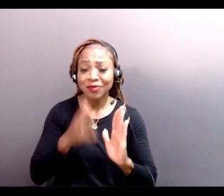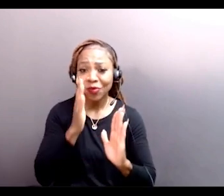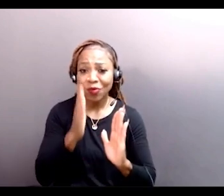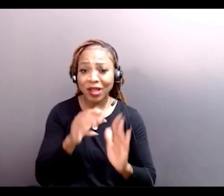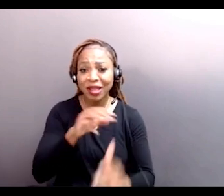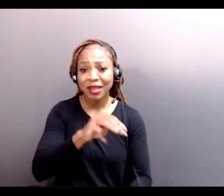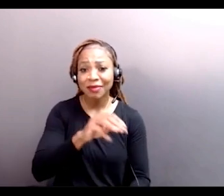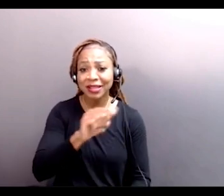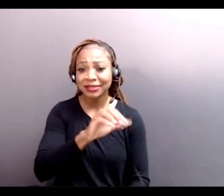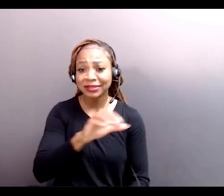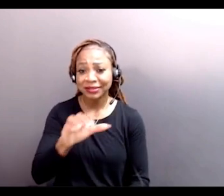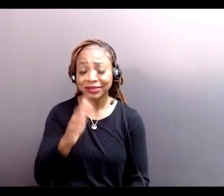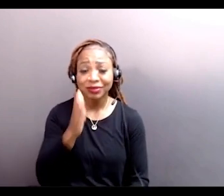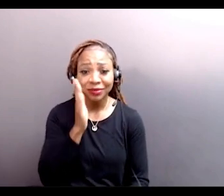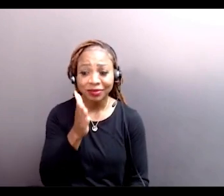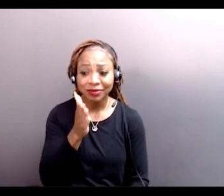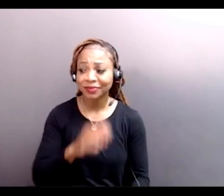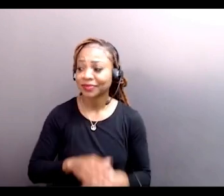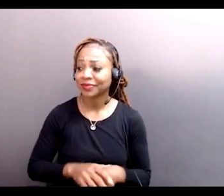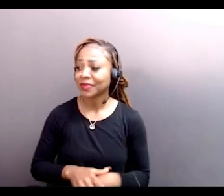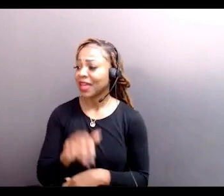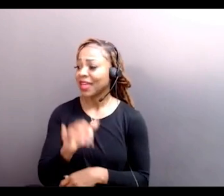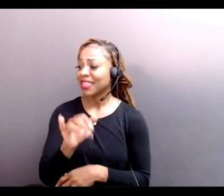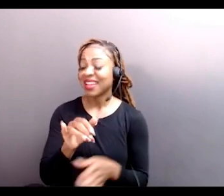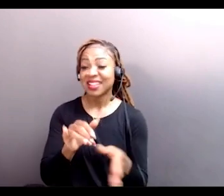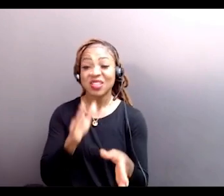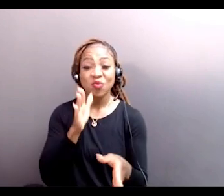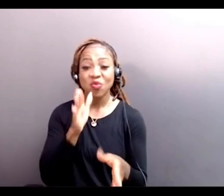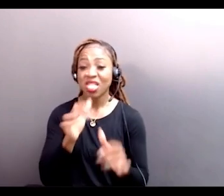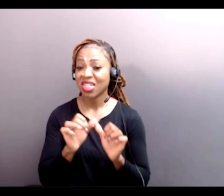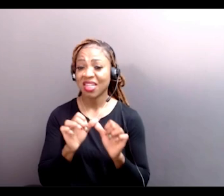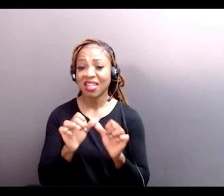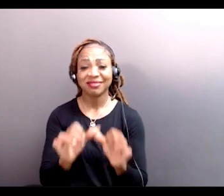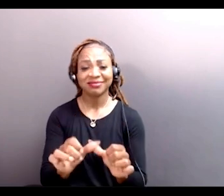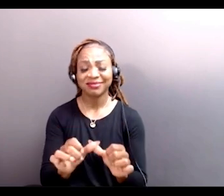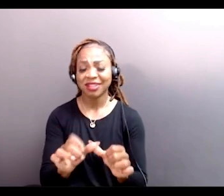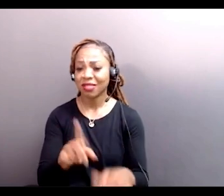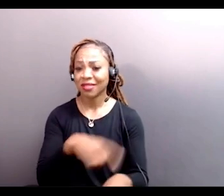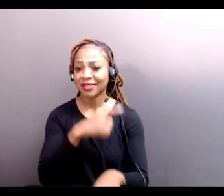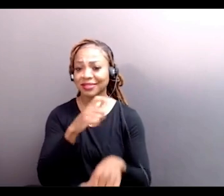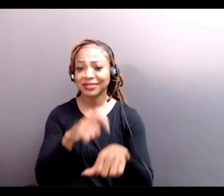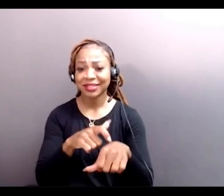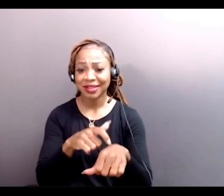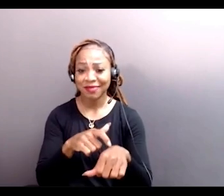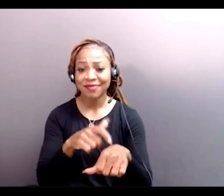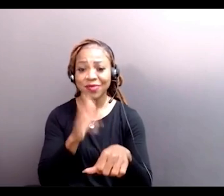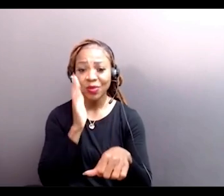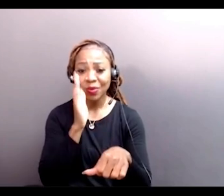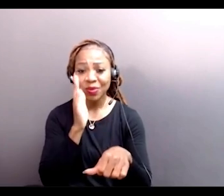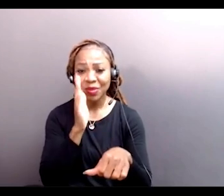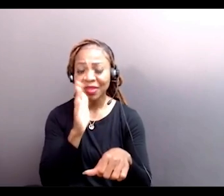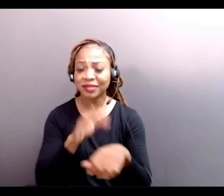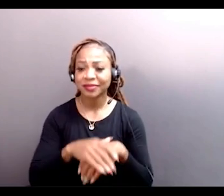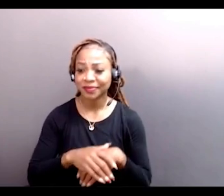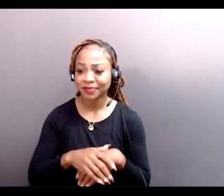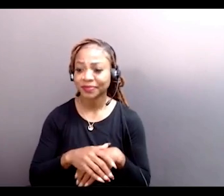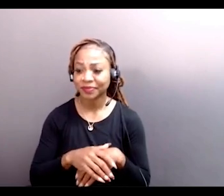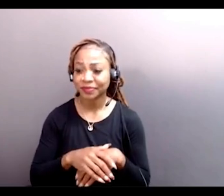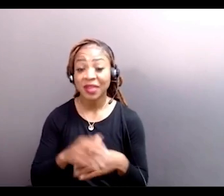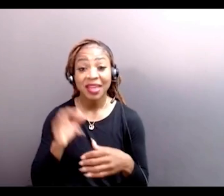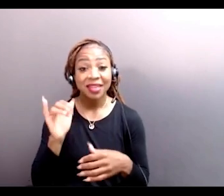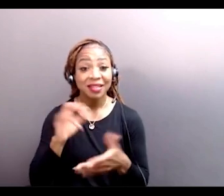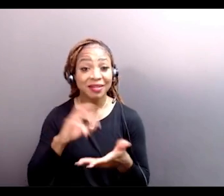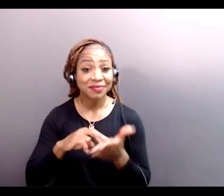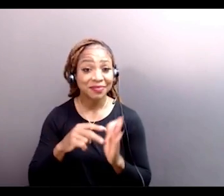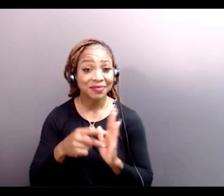exams. And that will last time. That will last us, right, over a period of time,